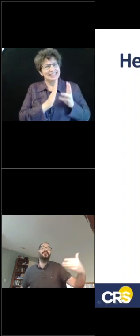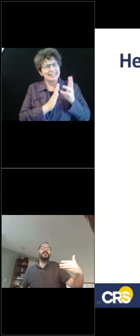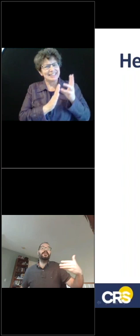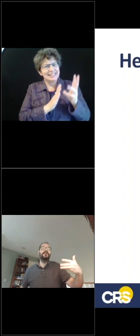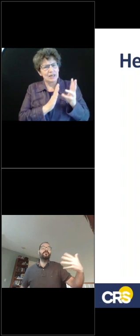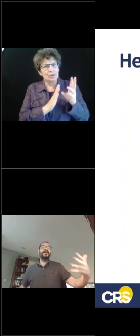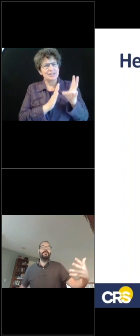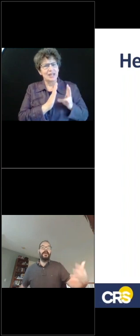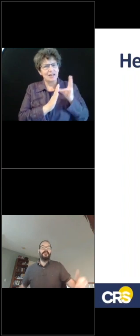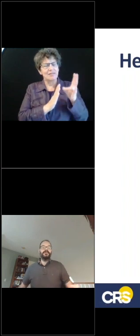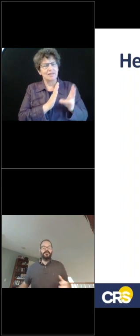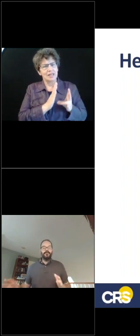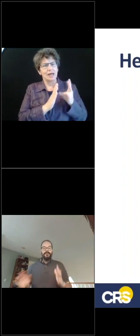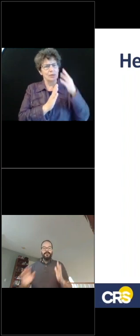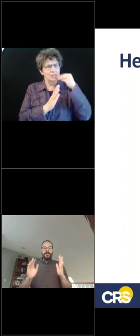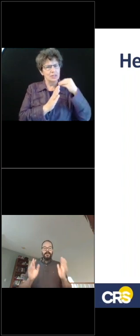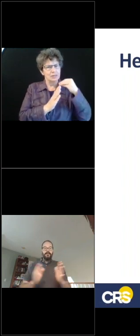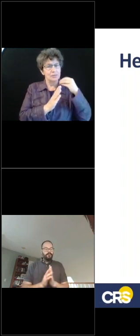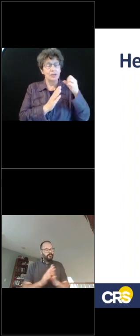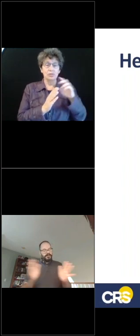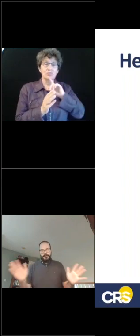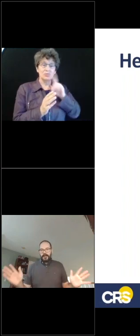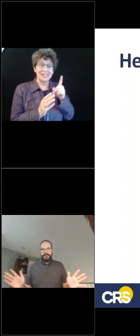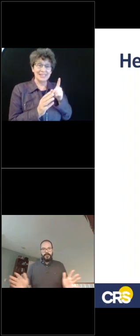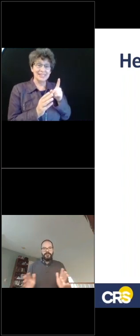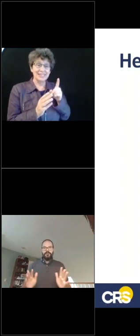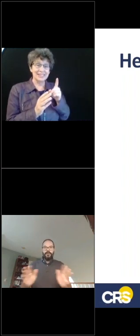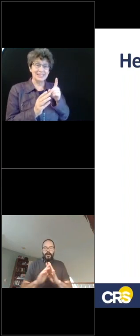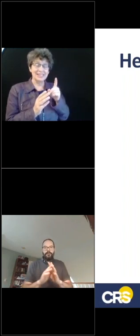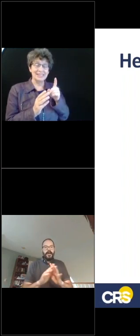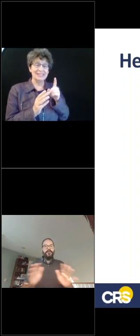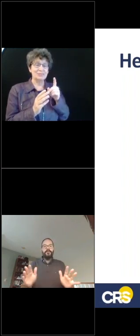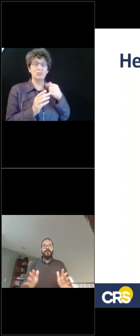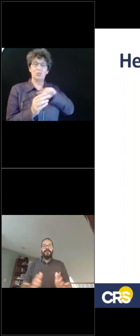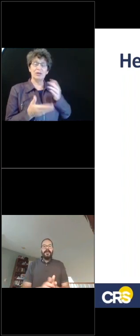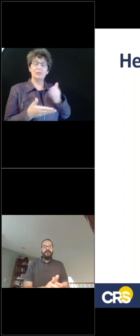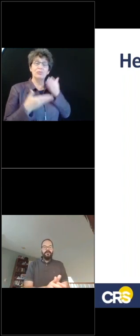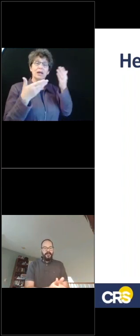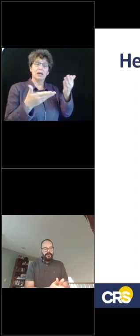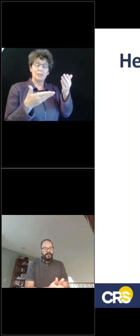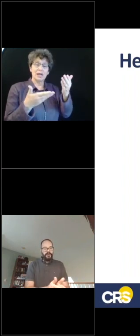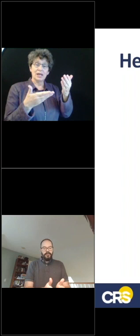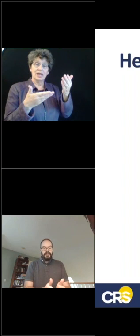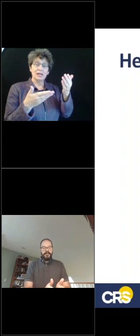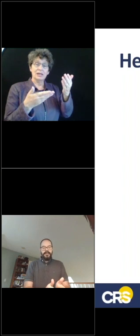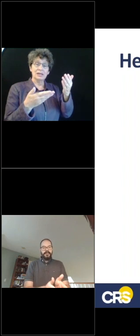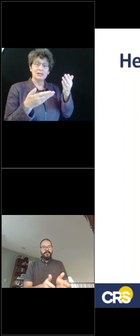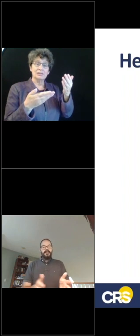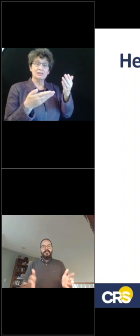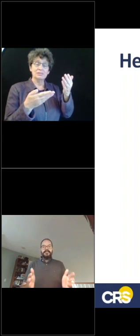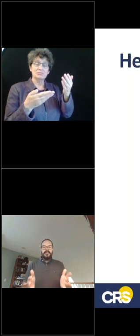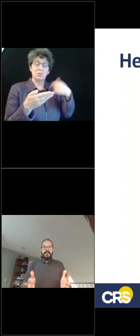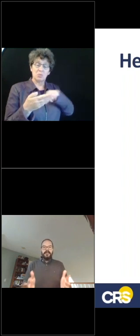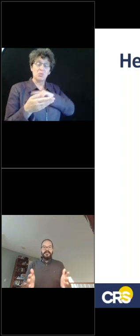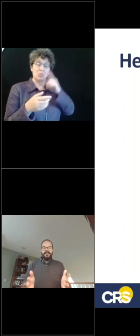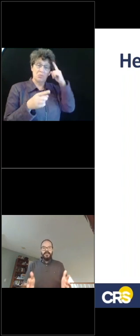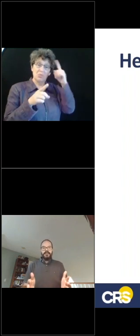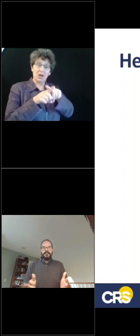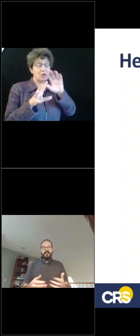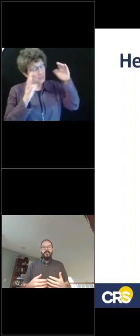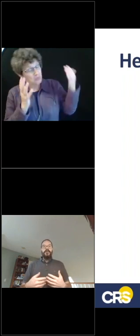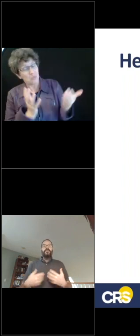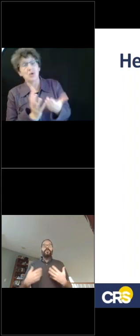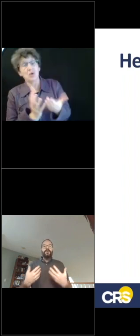we really recommend. So sleep experts around the world now have agreed that the science is